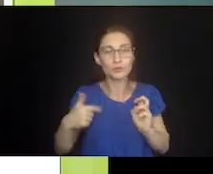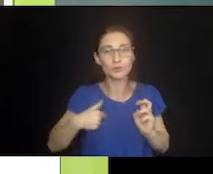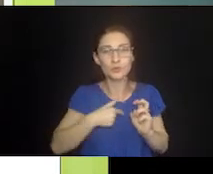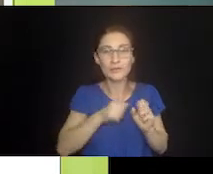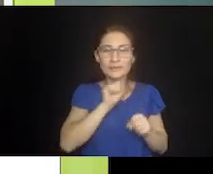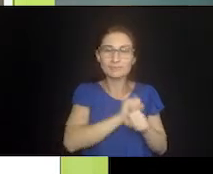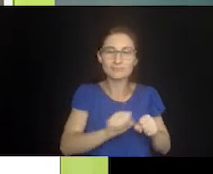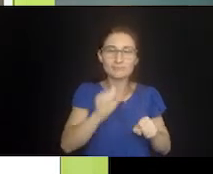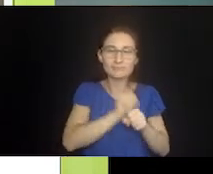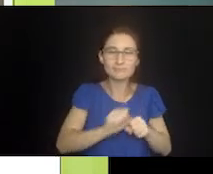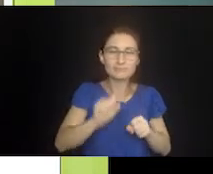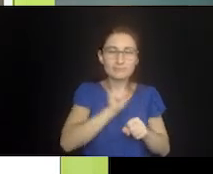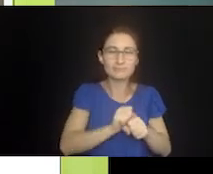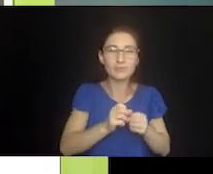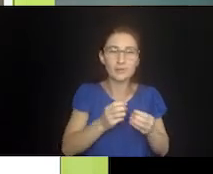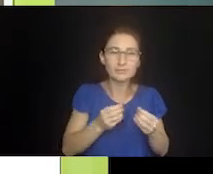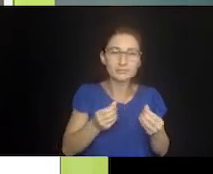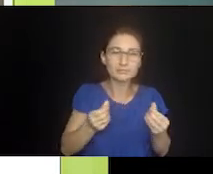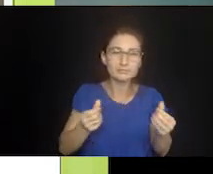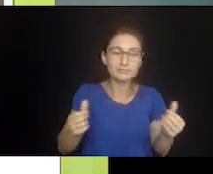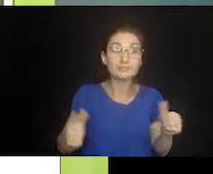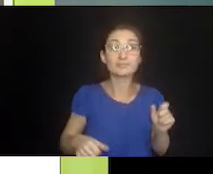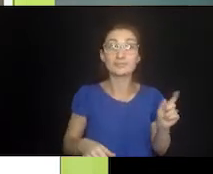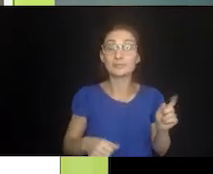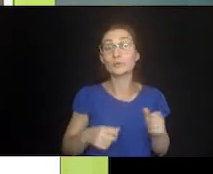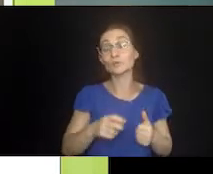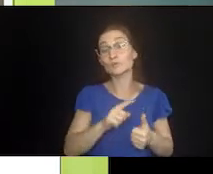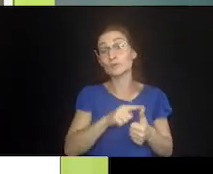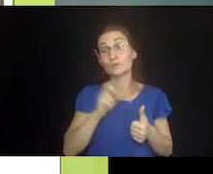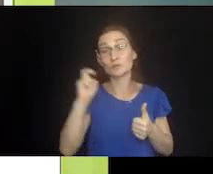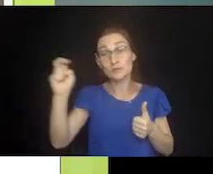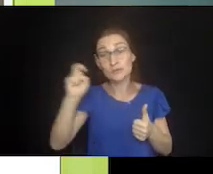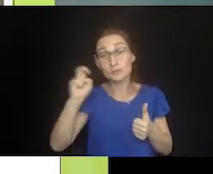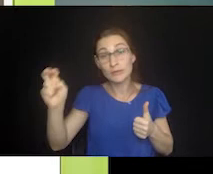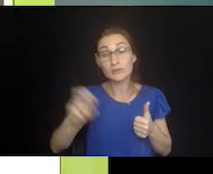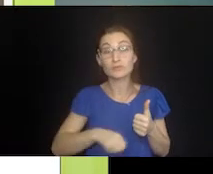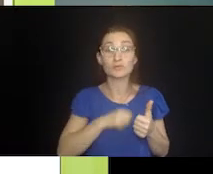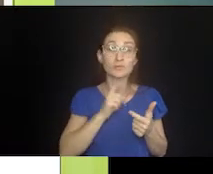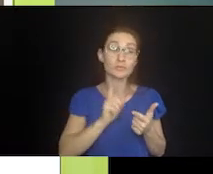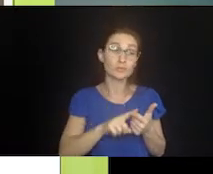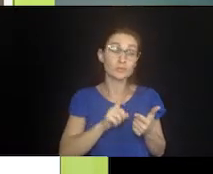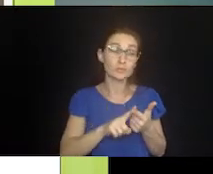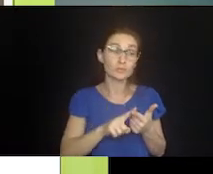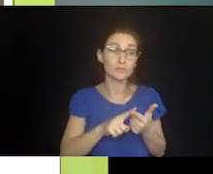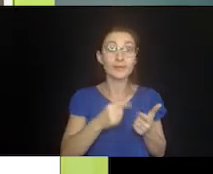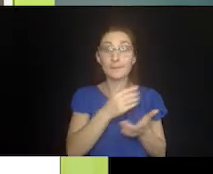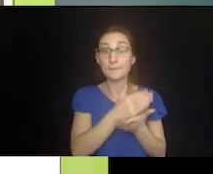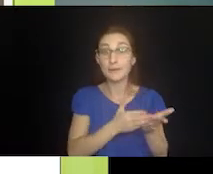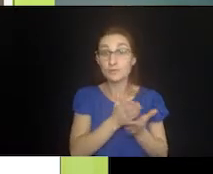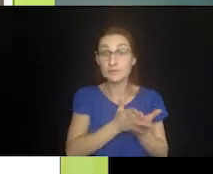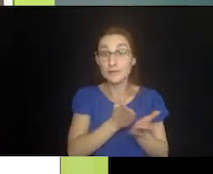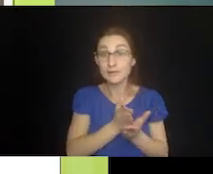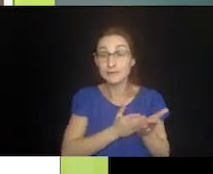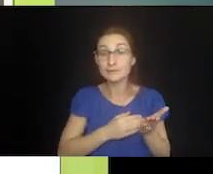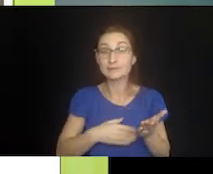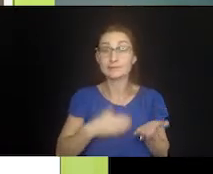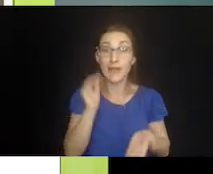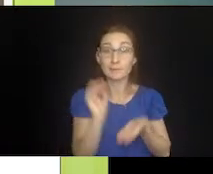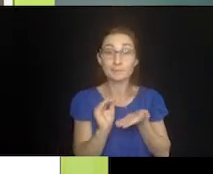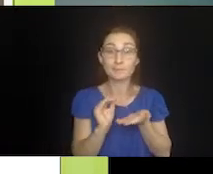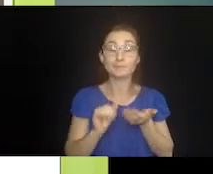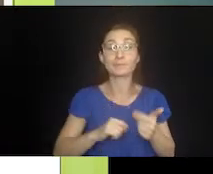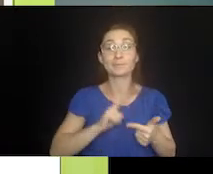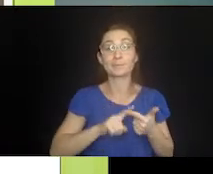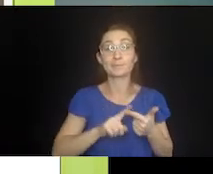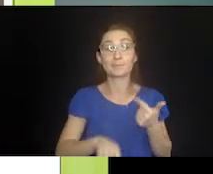down there that we've been working on. Like we had like transportation. We had also had like